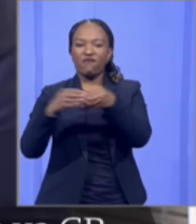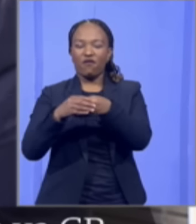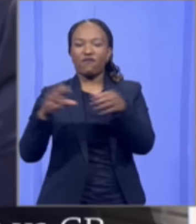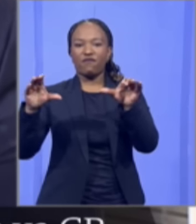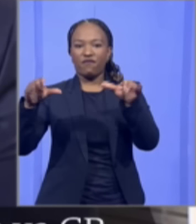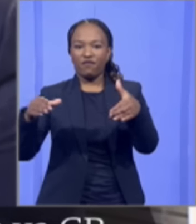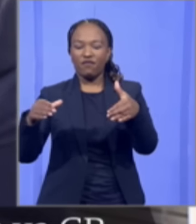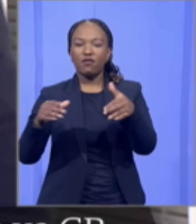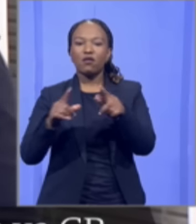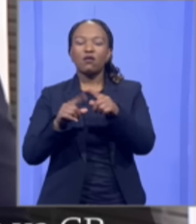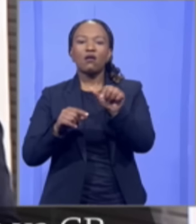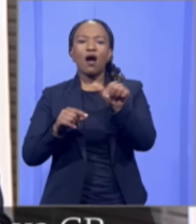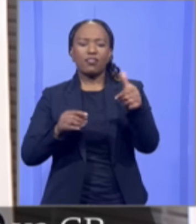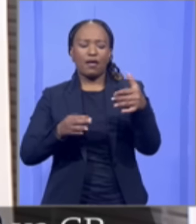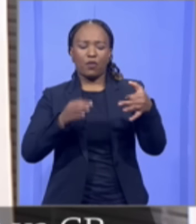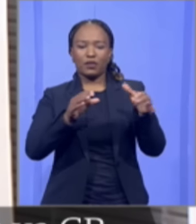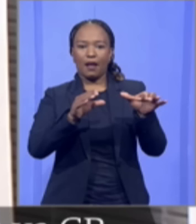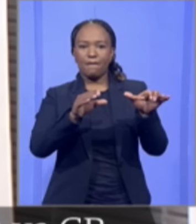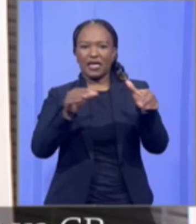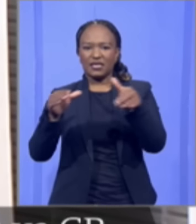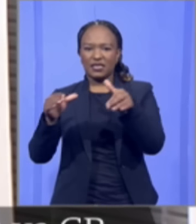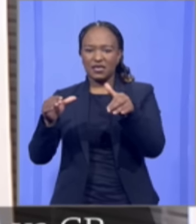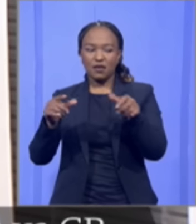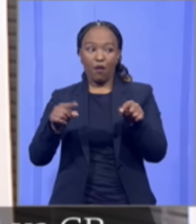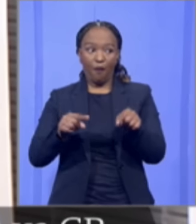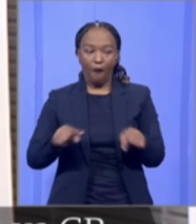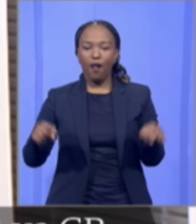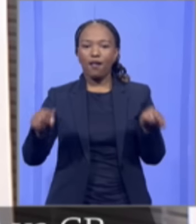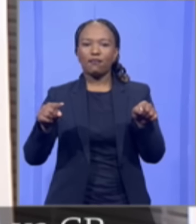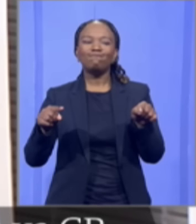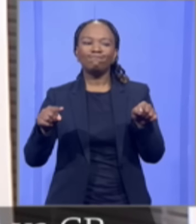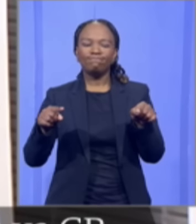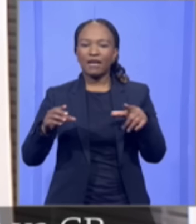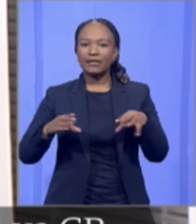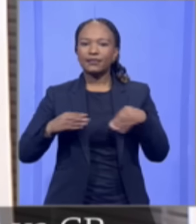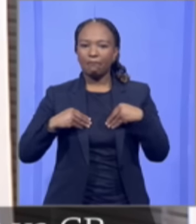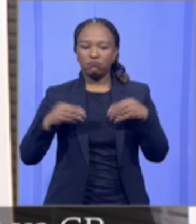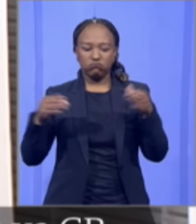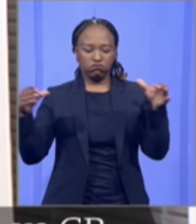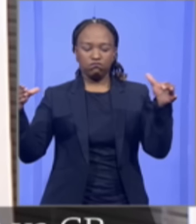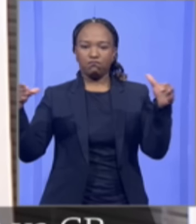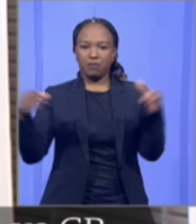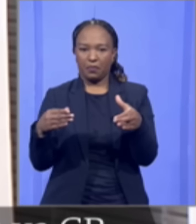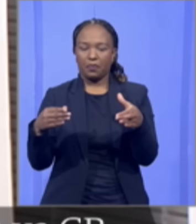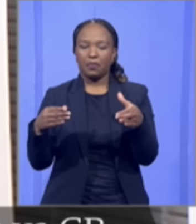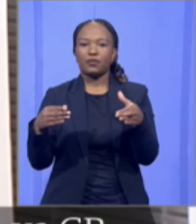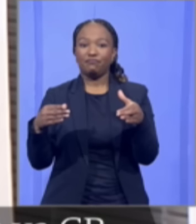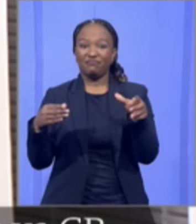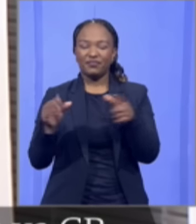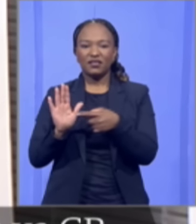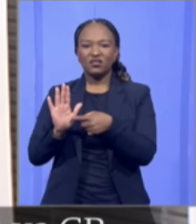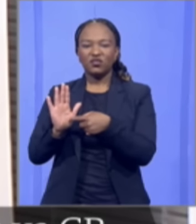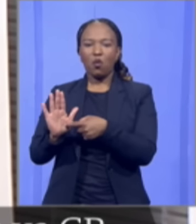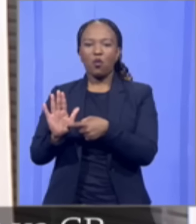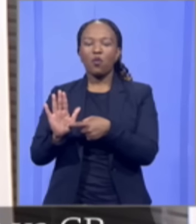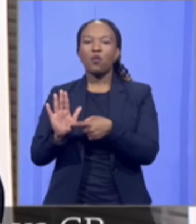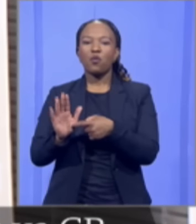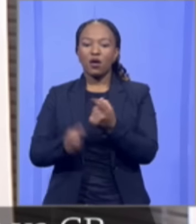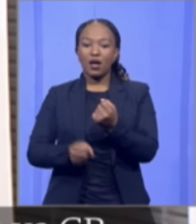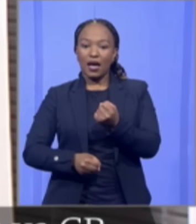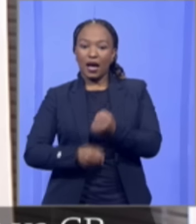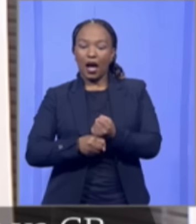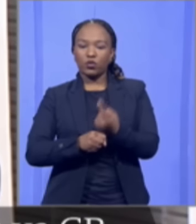with other political parties that have accepted to be part of government of provincial unity, but chose to use the Gauteng